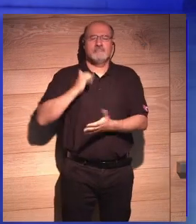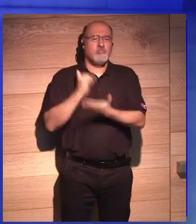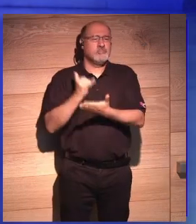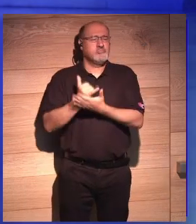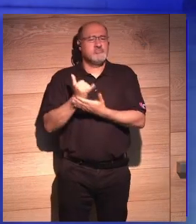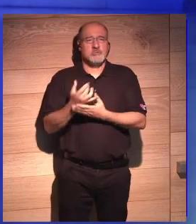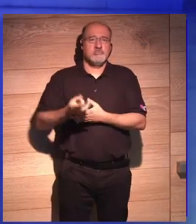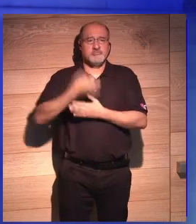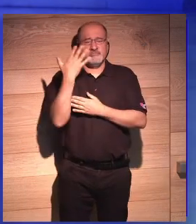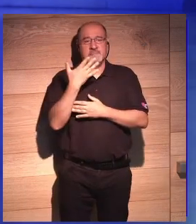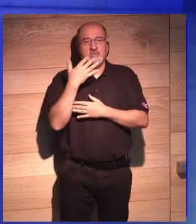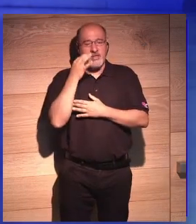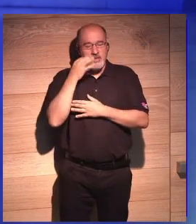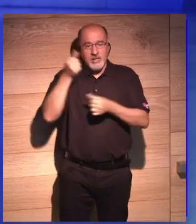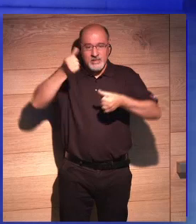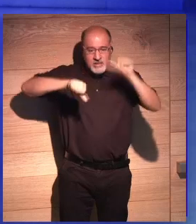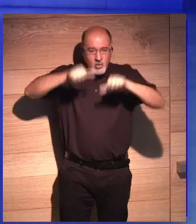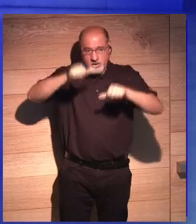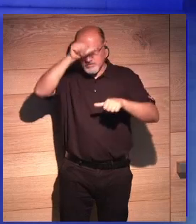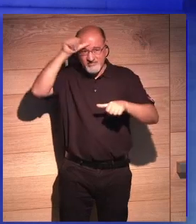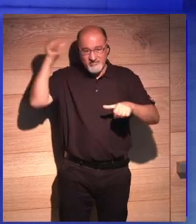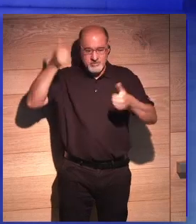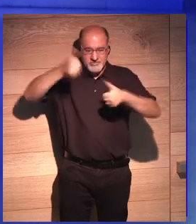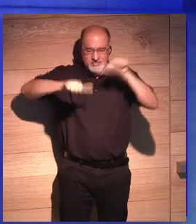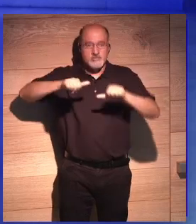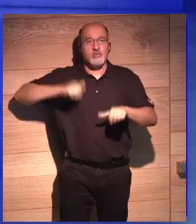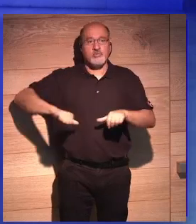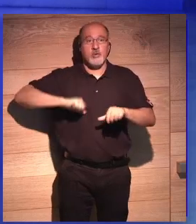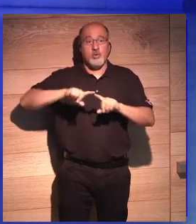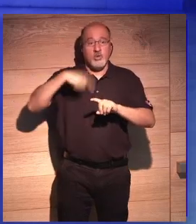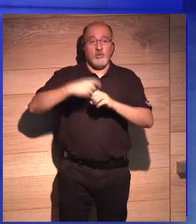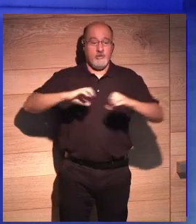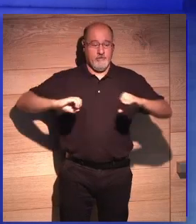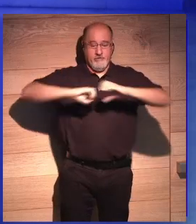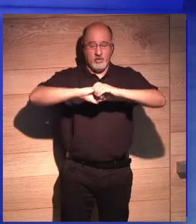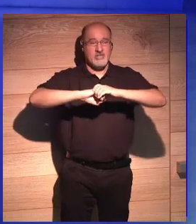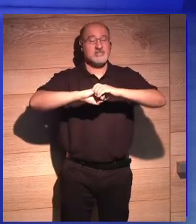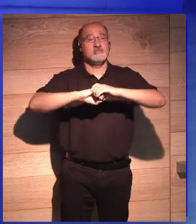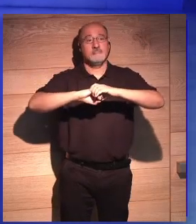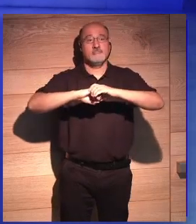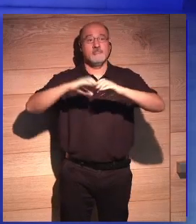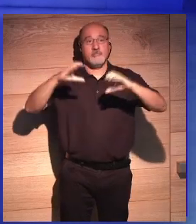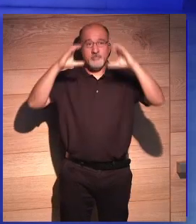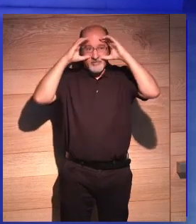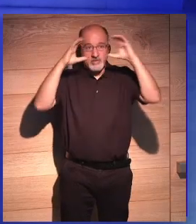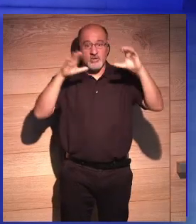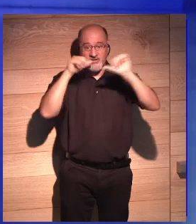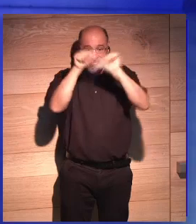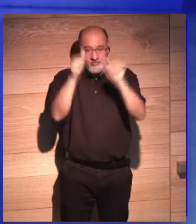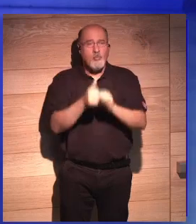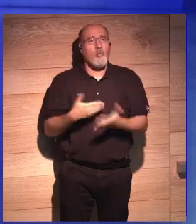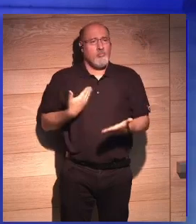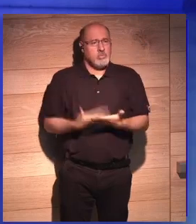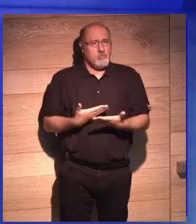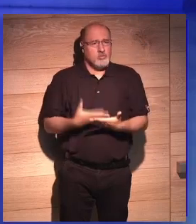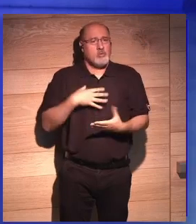tactile prosthetics. It goes beyond the playful candy floss. You know, there's plausible ways to apply deformable objects